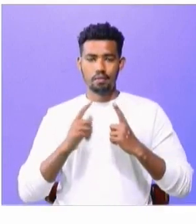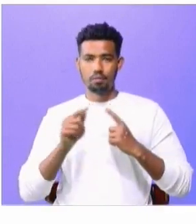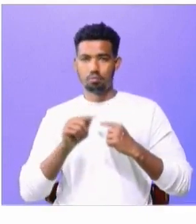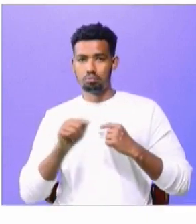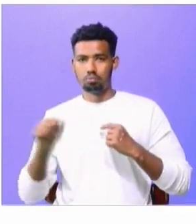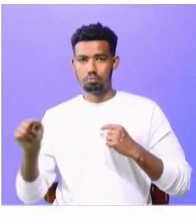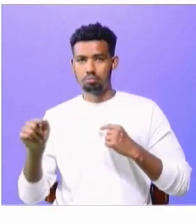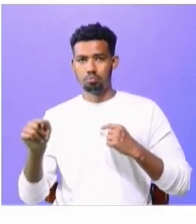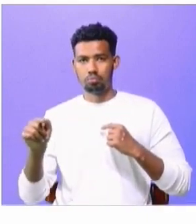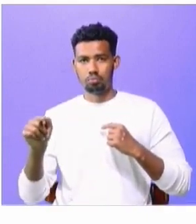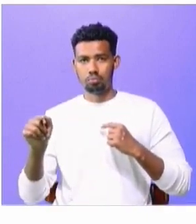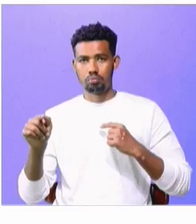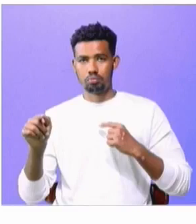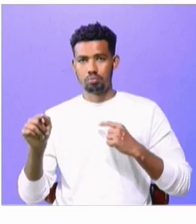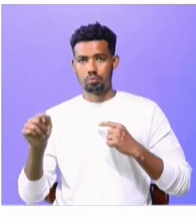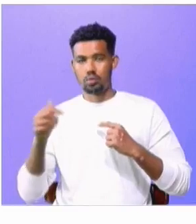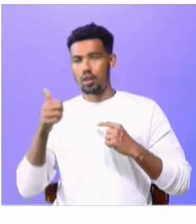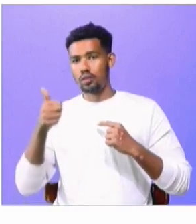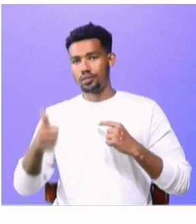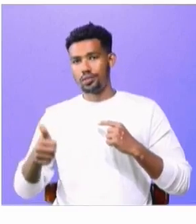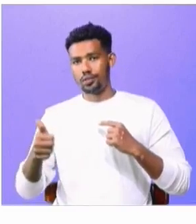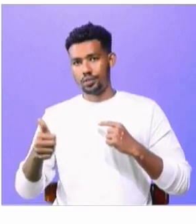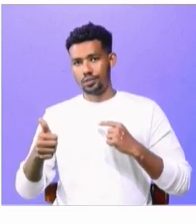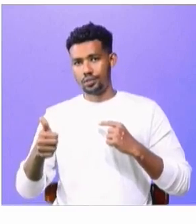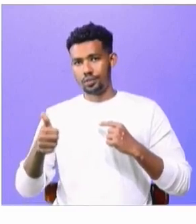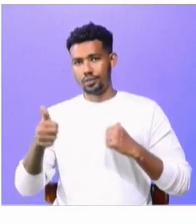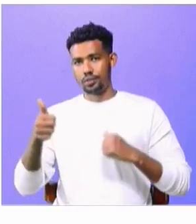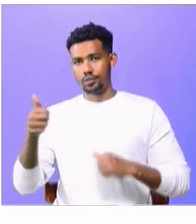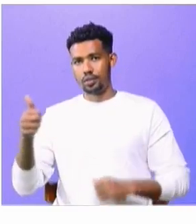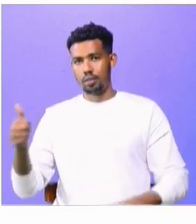blank Addis